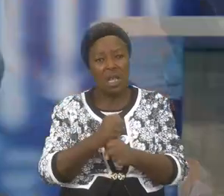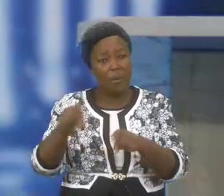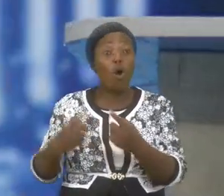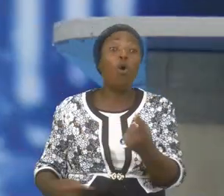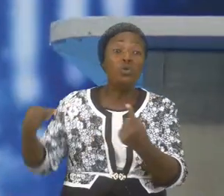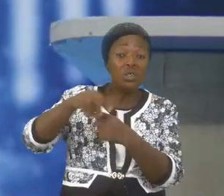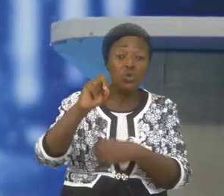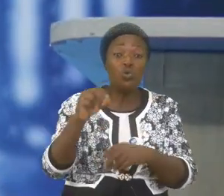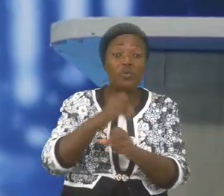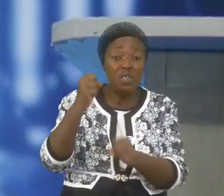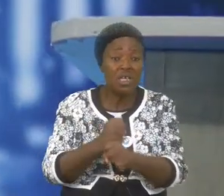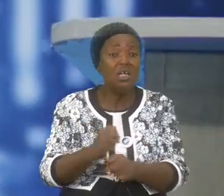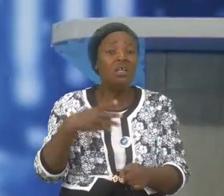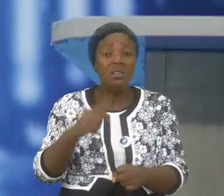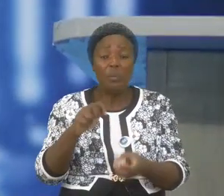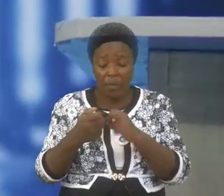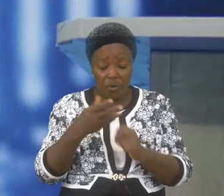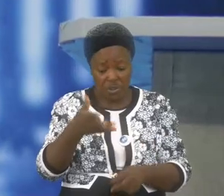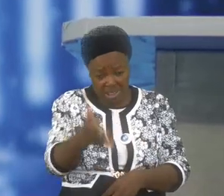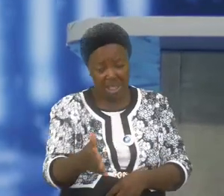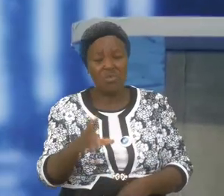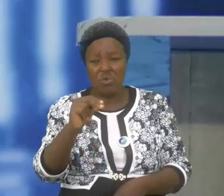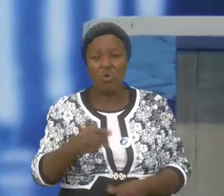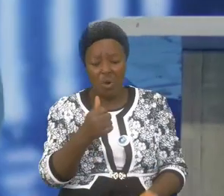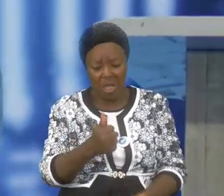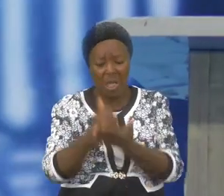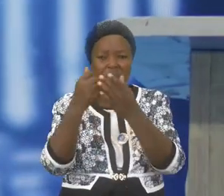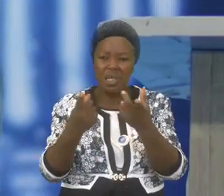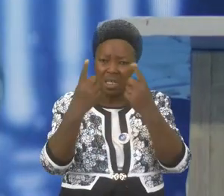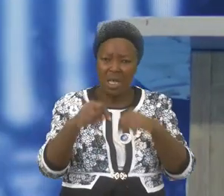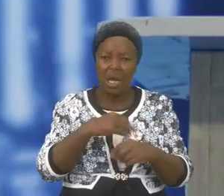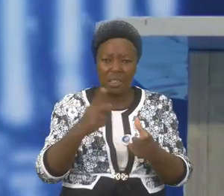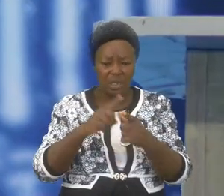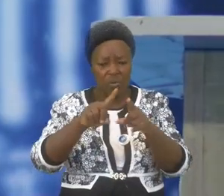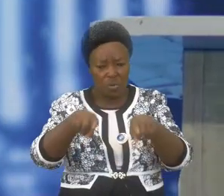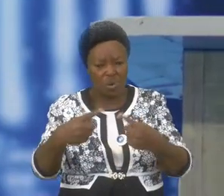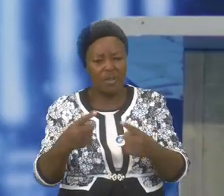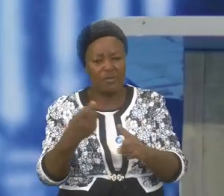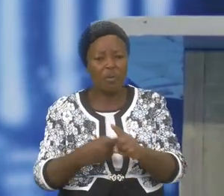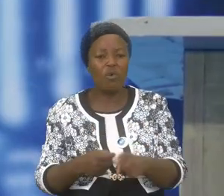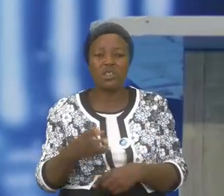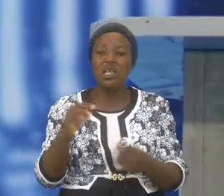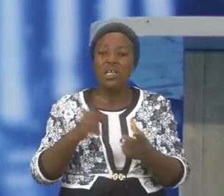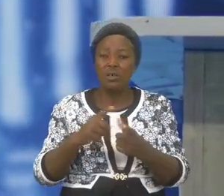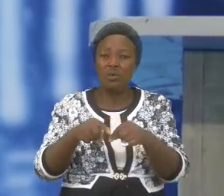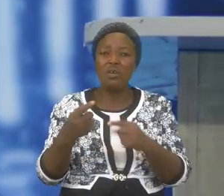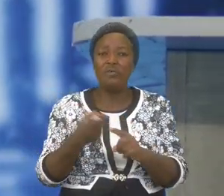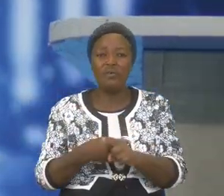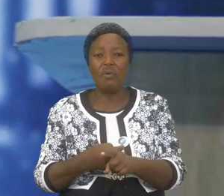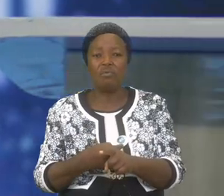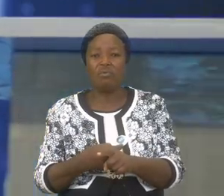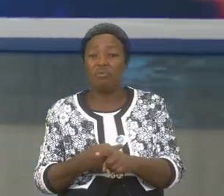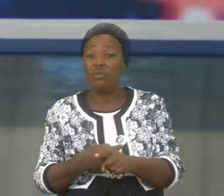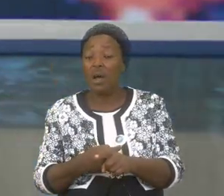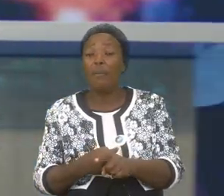she was going from bad to worse, and she grew worse. Nobody could help. But